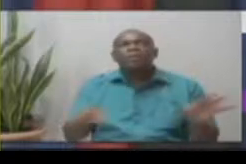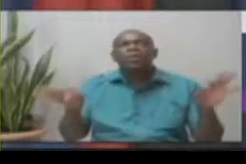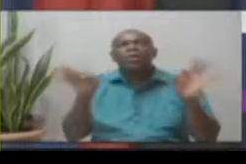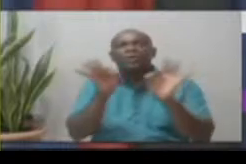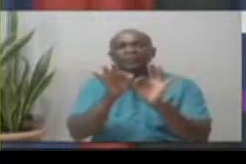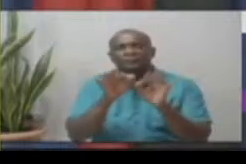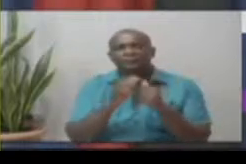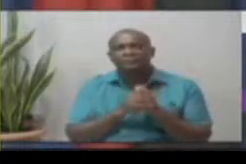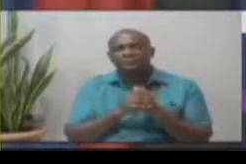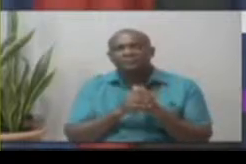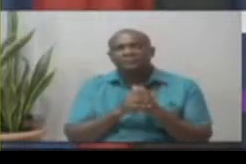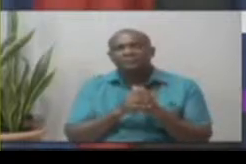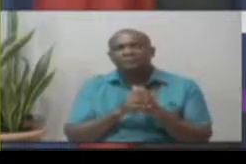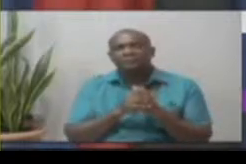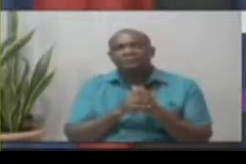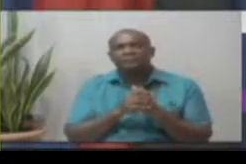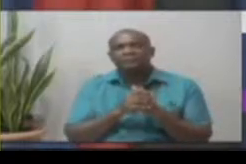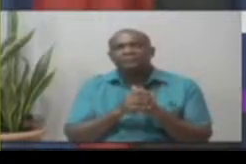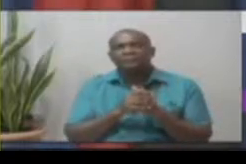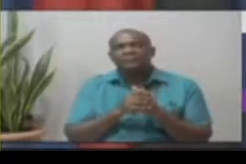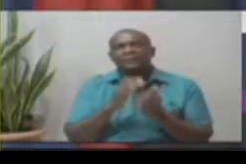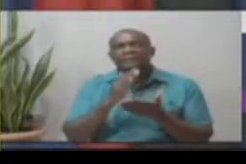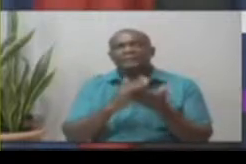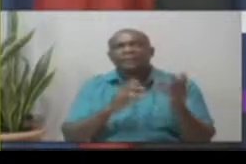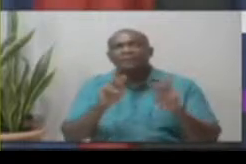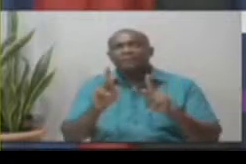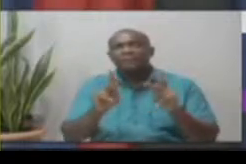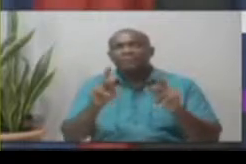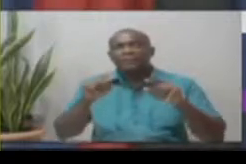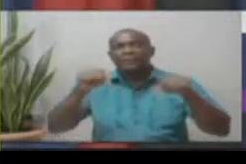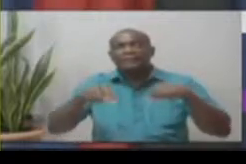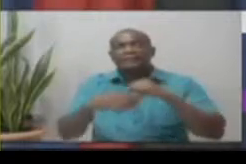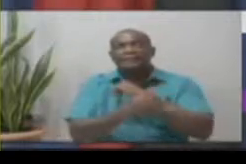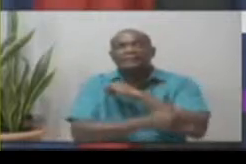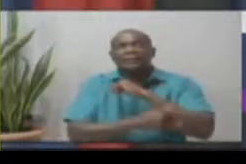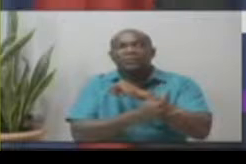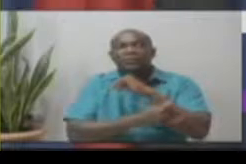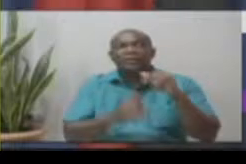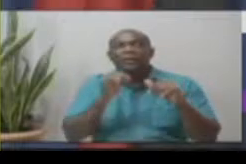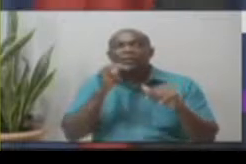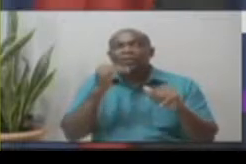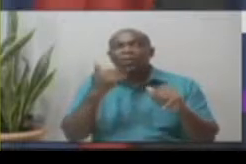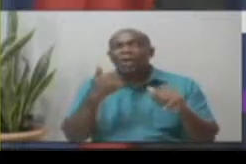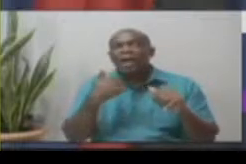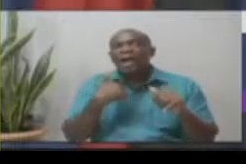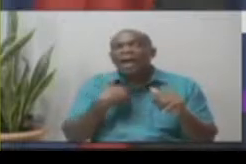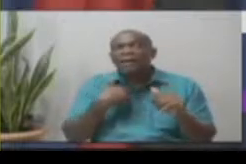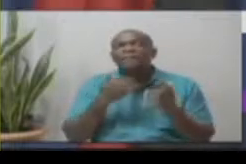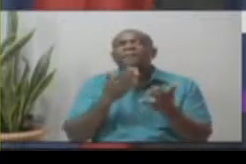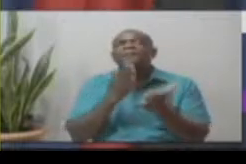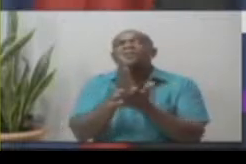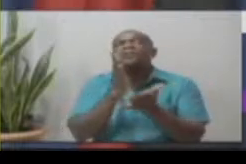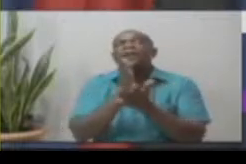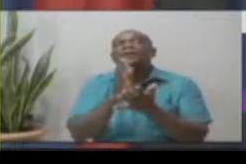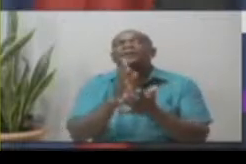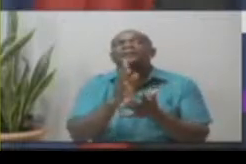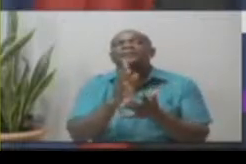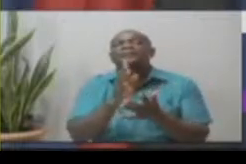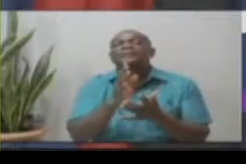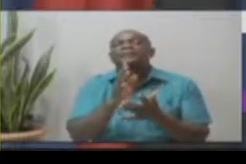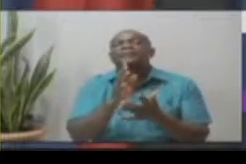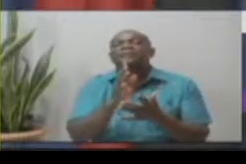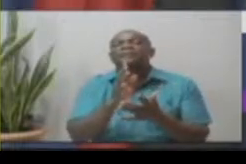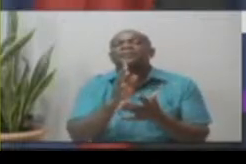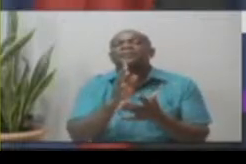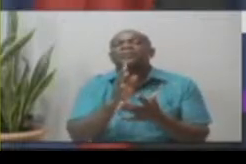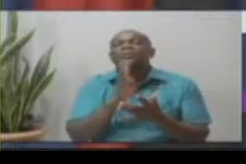country who have no moral authority to speak to anybody but taxpayers' money. That calm